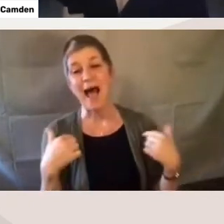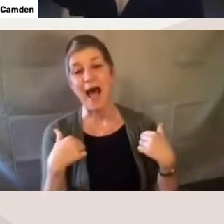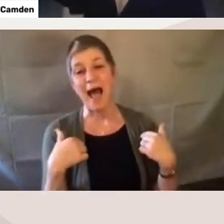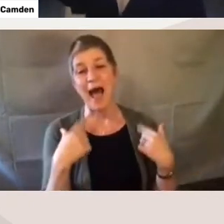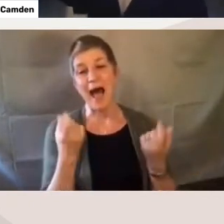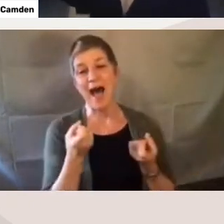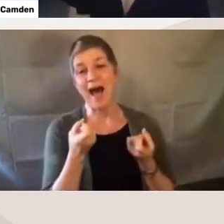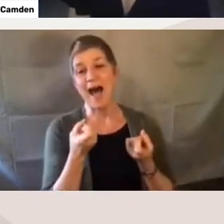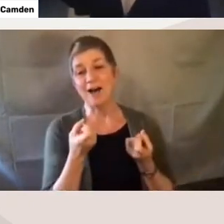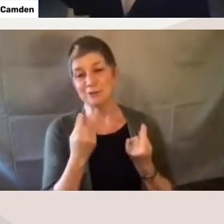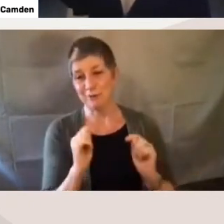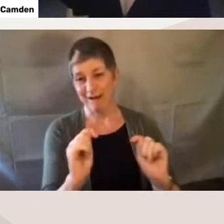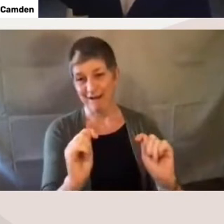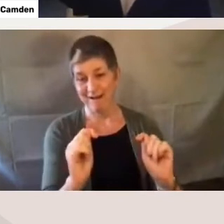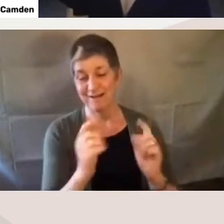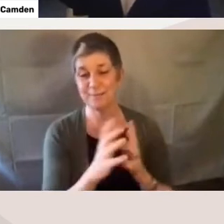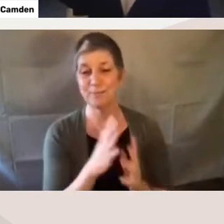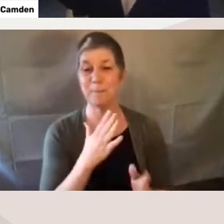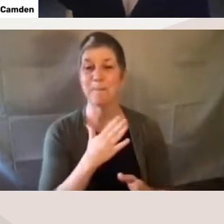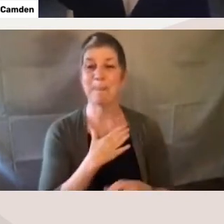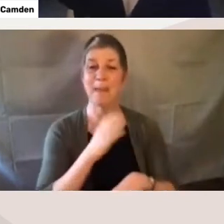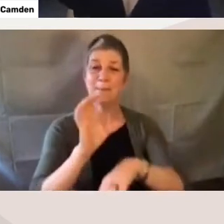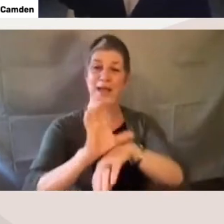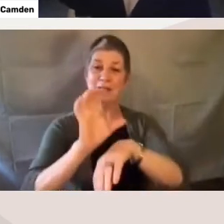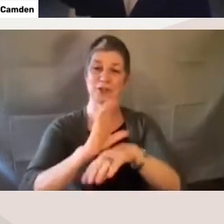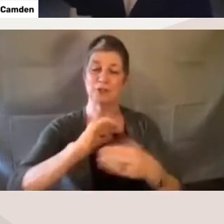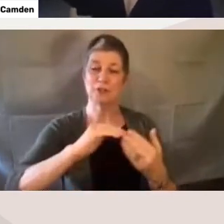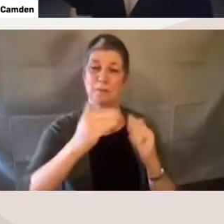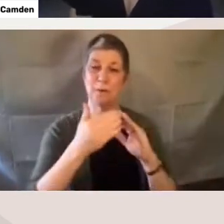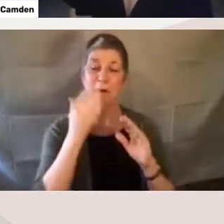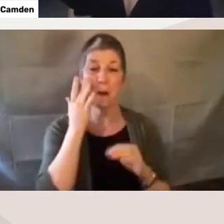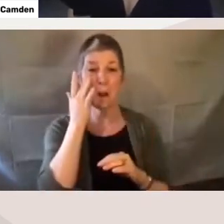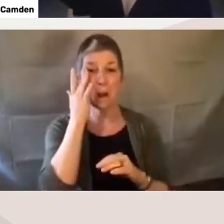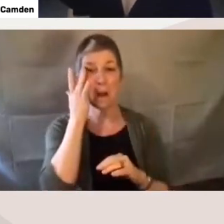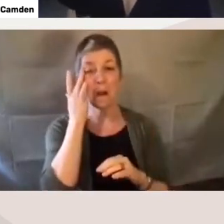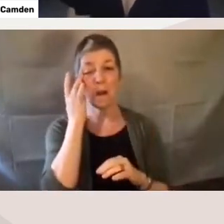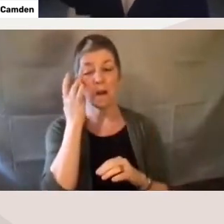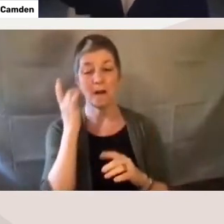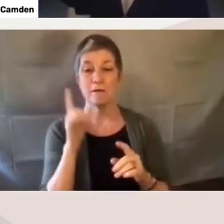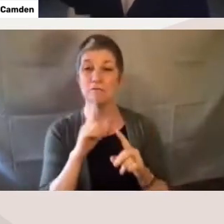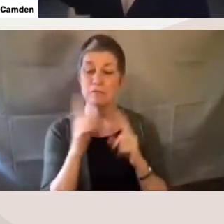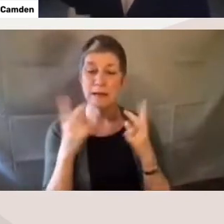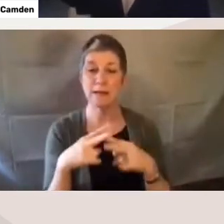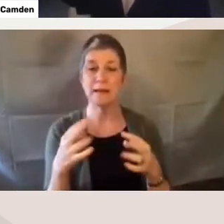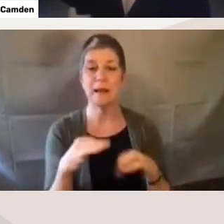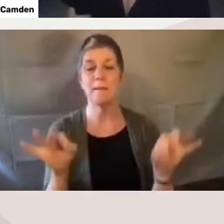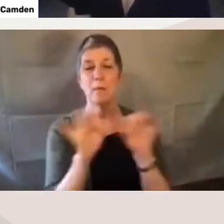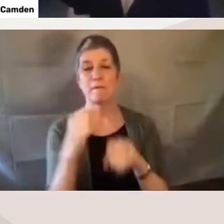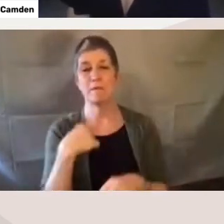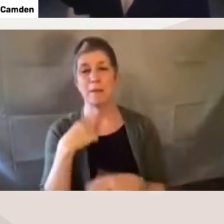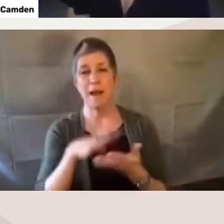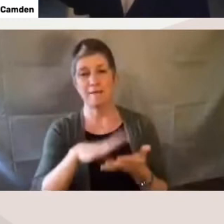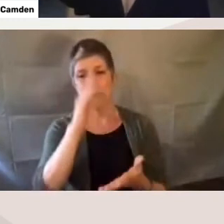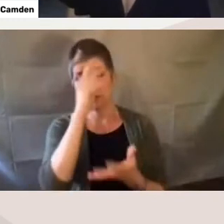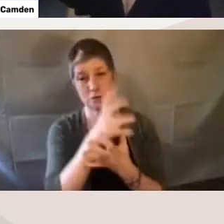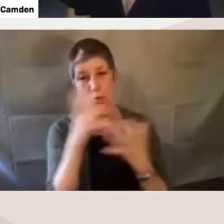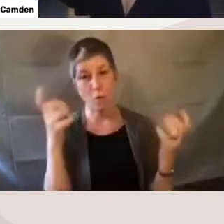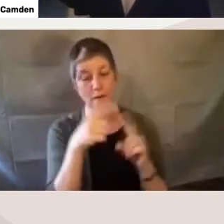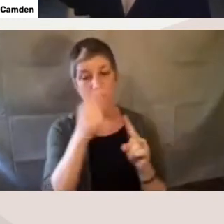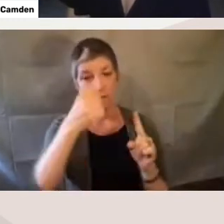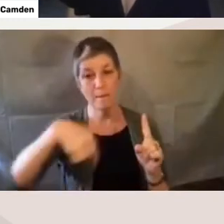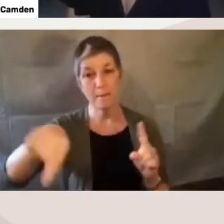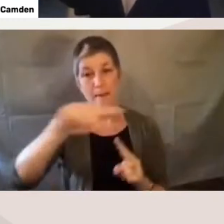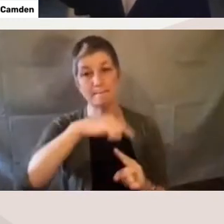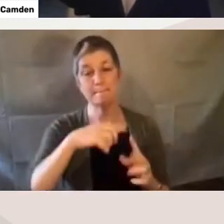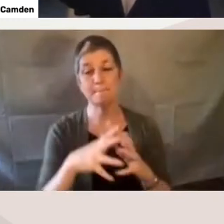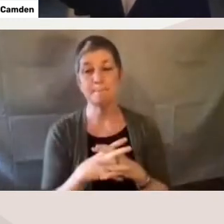I'll give it a try. I think my church community has been so important to me, and I've learned so much from them.